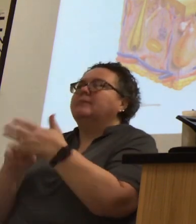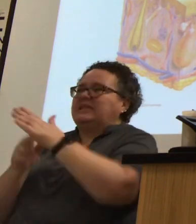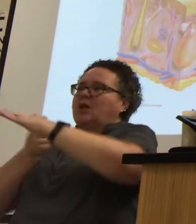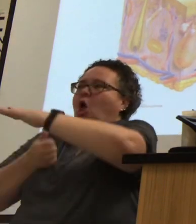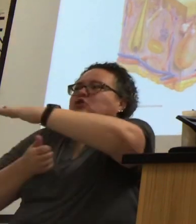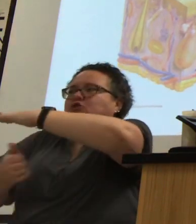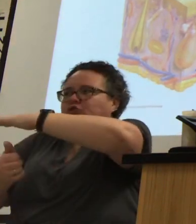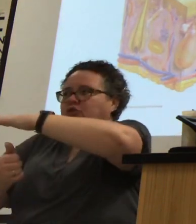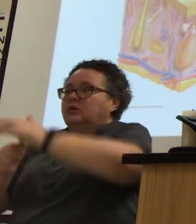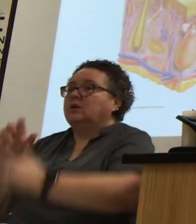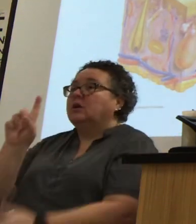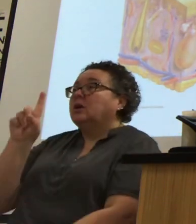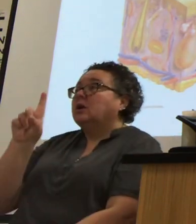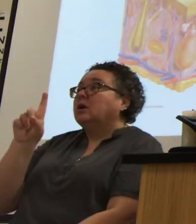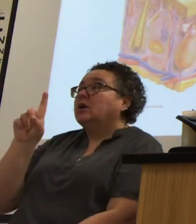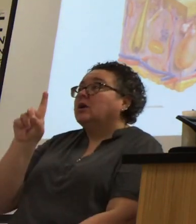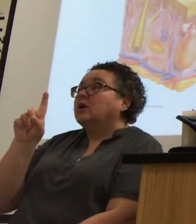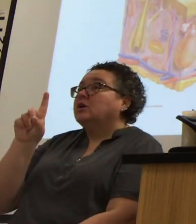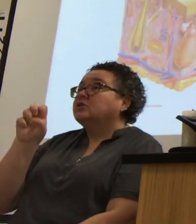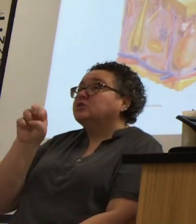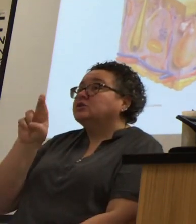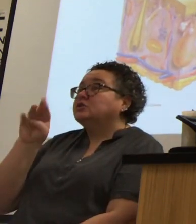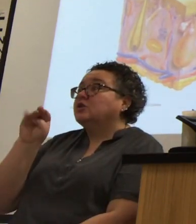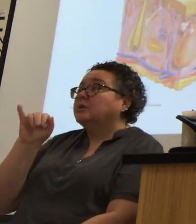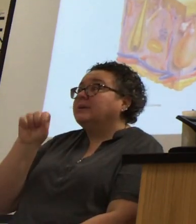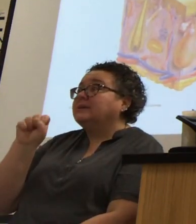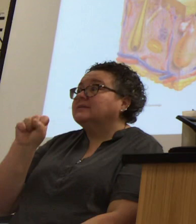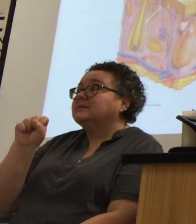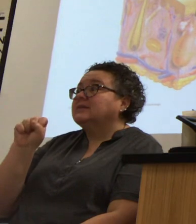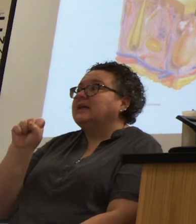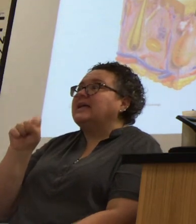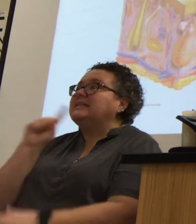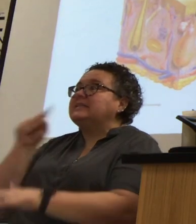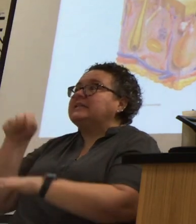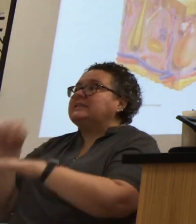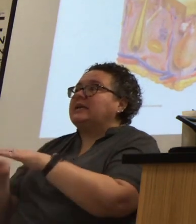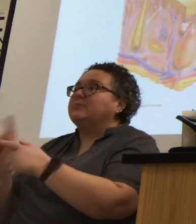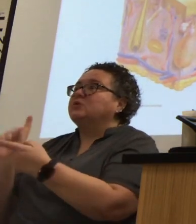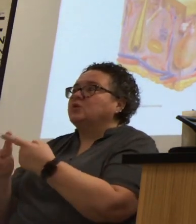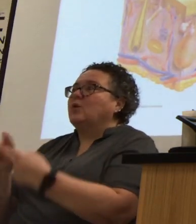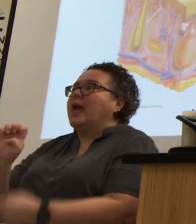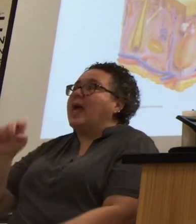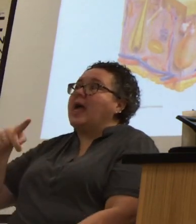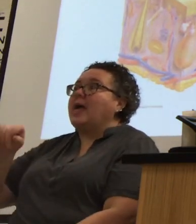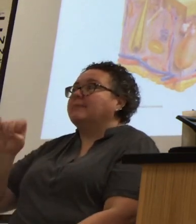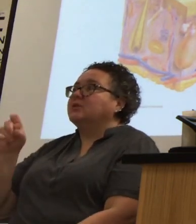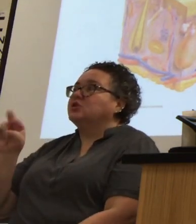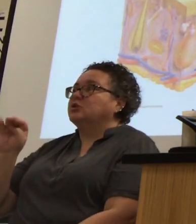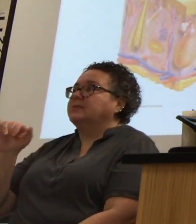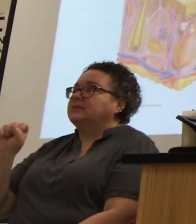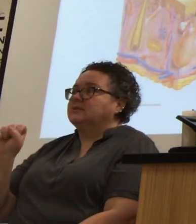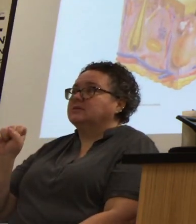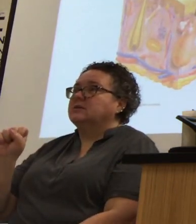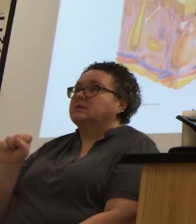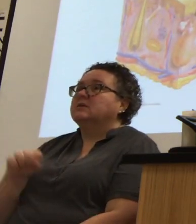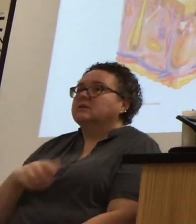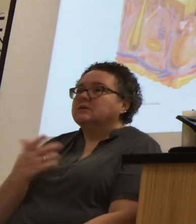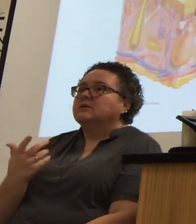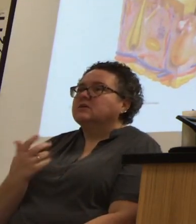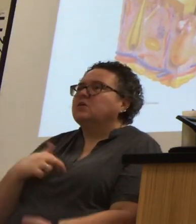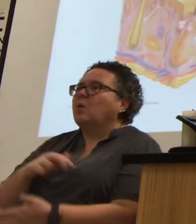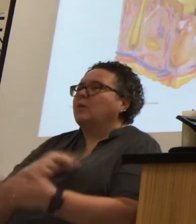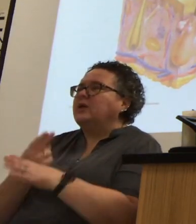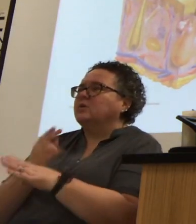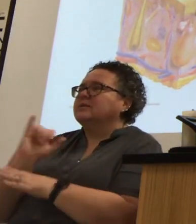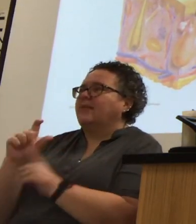The dermis is deep to the epidermis. Epi means overlying. The subcutaneous tissue is deep to the dermis. Okay, so we kind of use